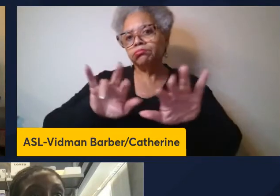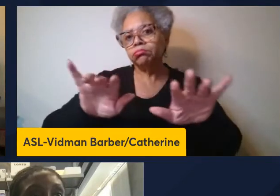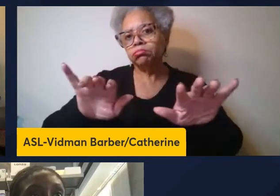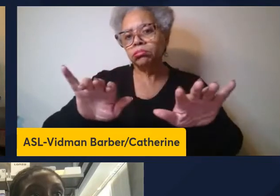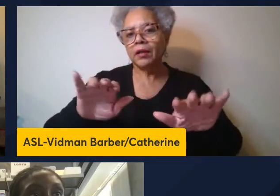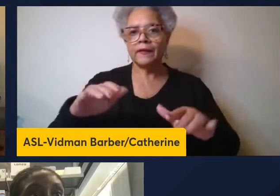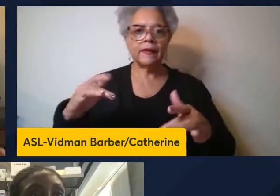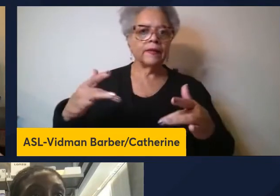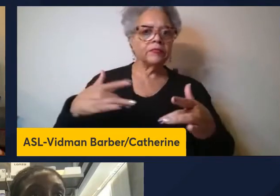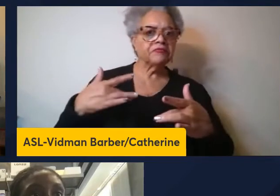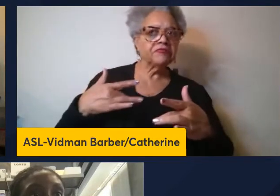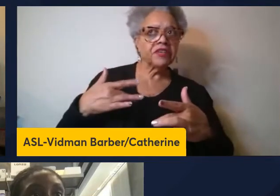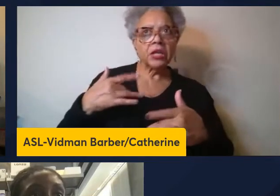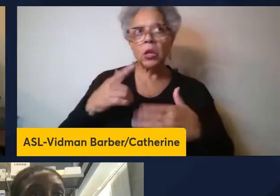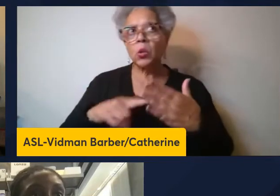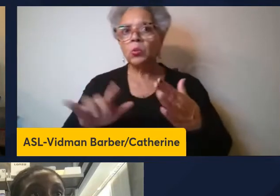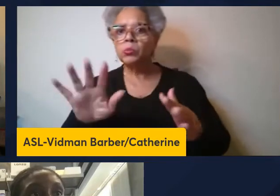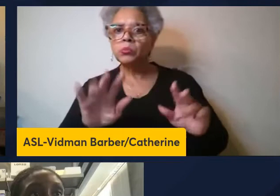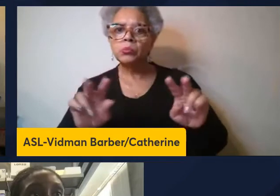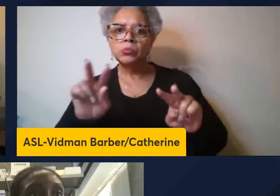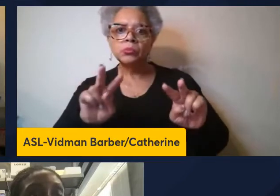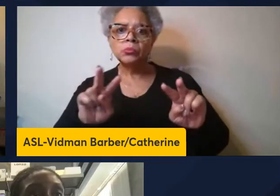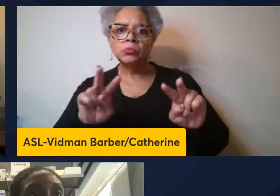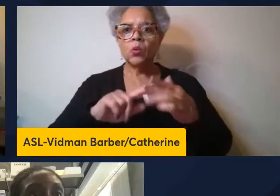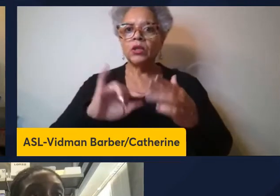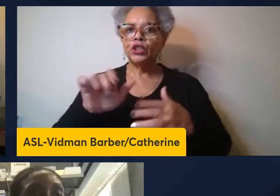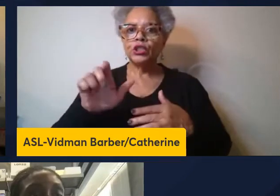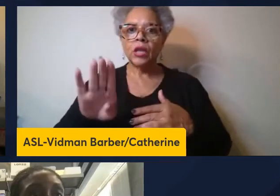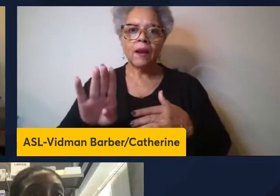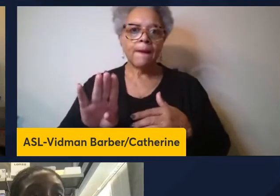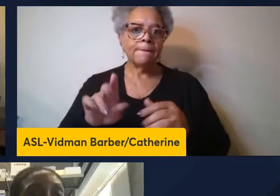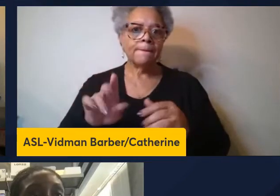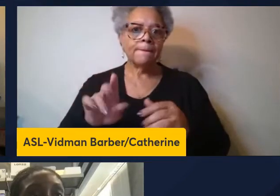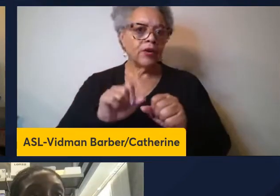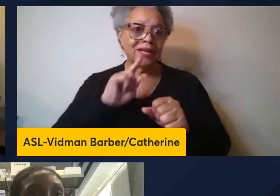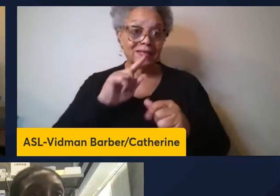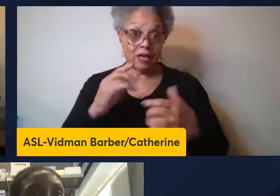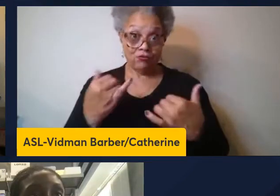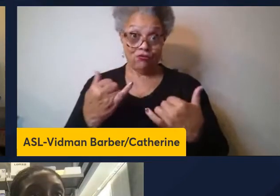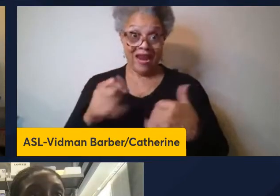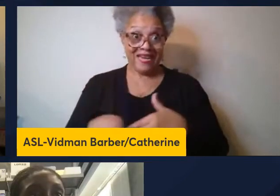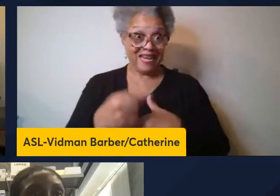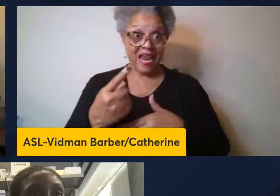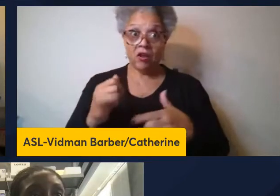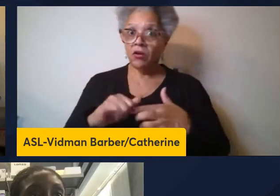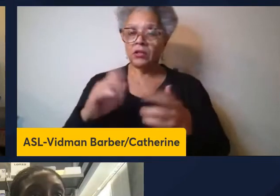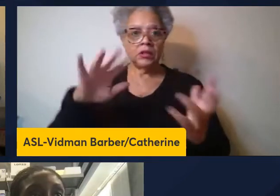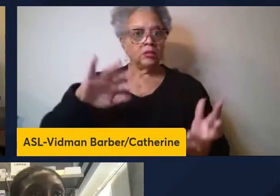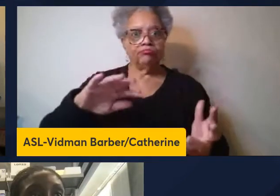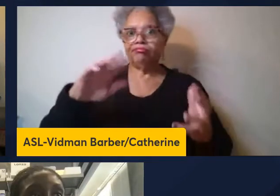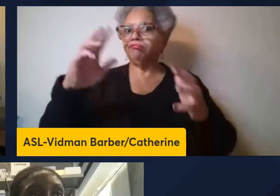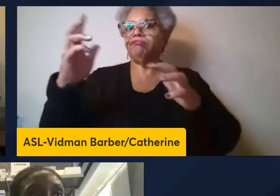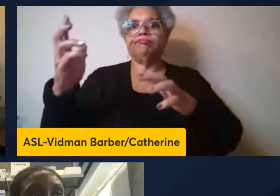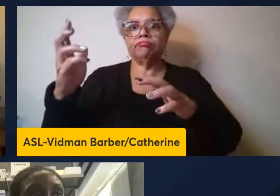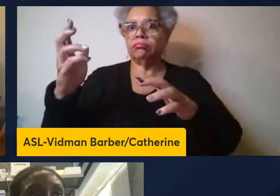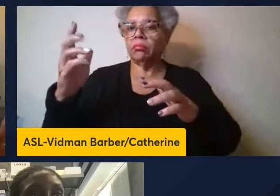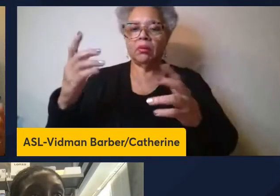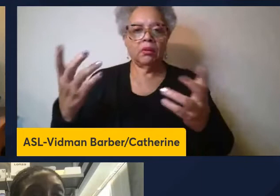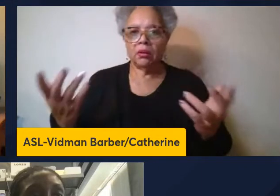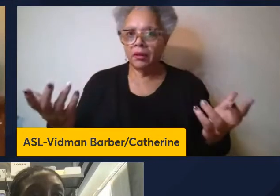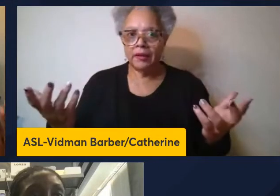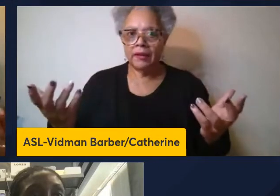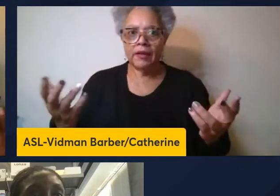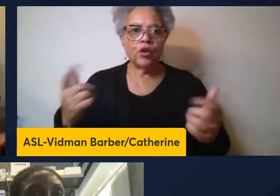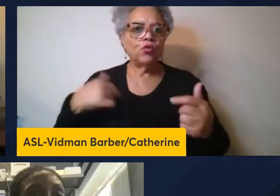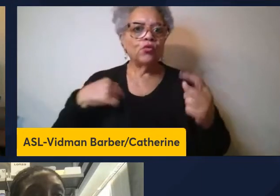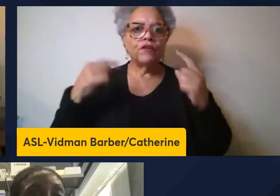feelings for what the job market is, right? Right now we are in such a flux, right? Yeah, we've heard